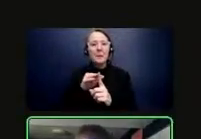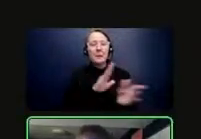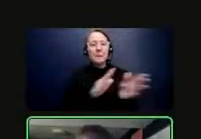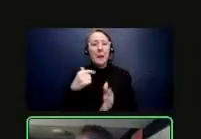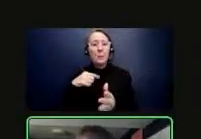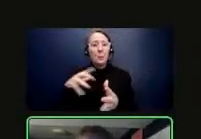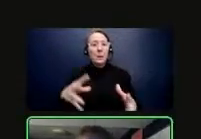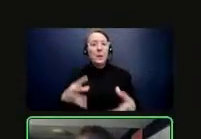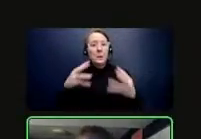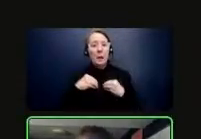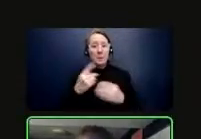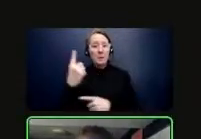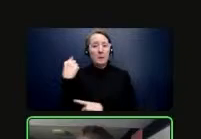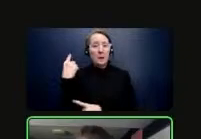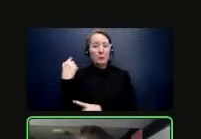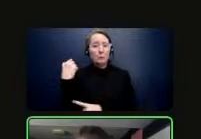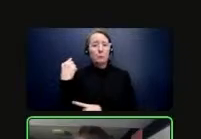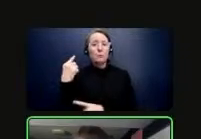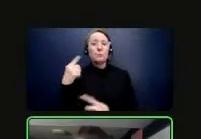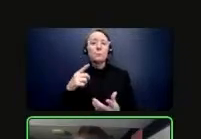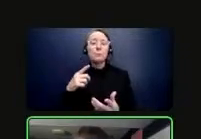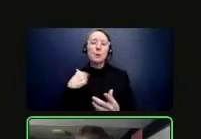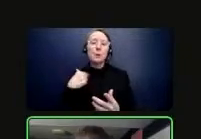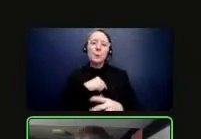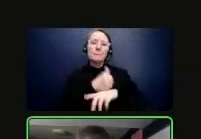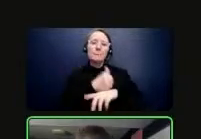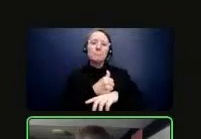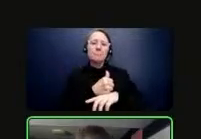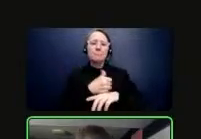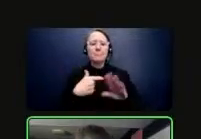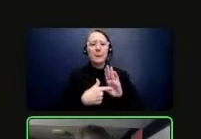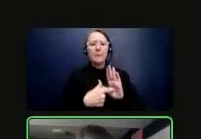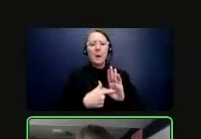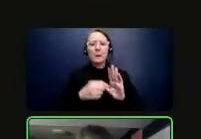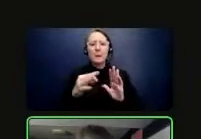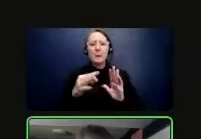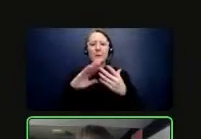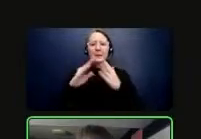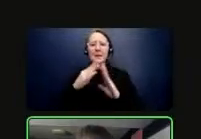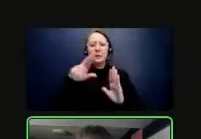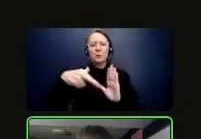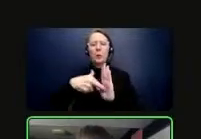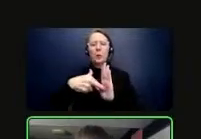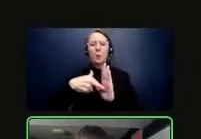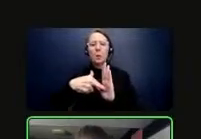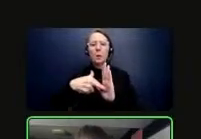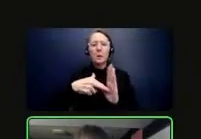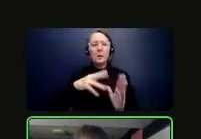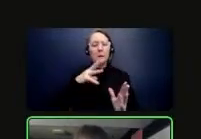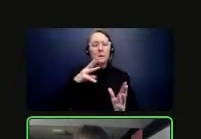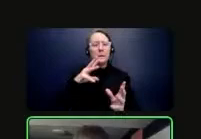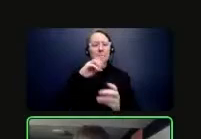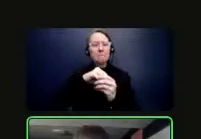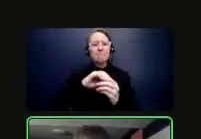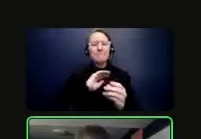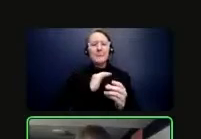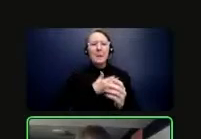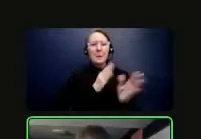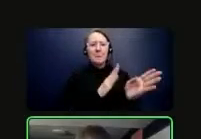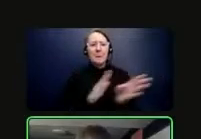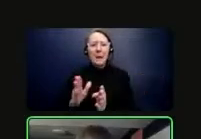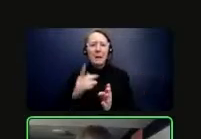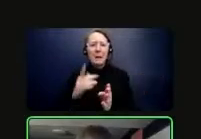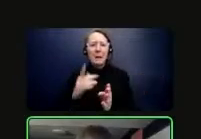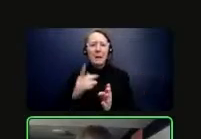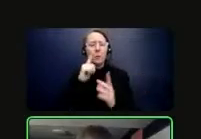year, we established the model of the city's role in the strategic plan, in the goals, objectives, and